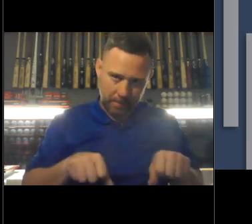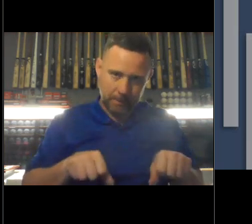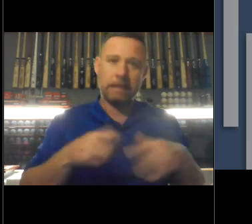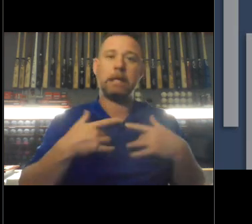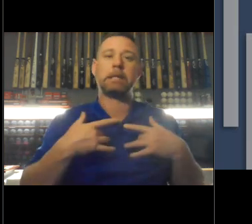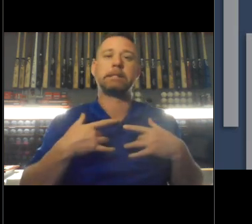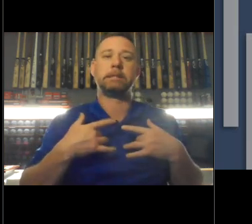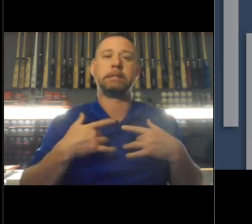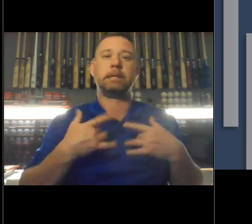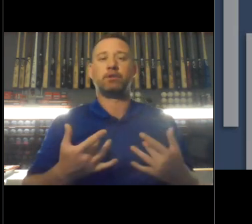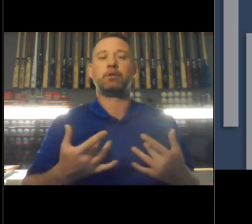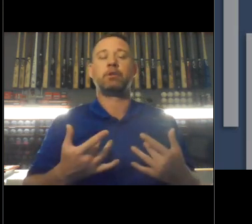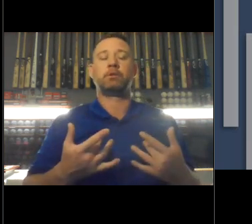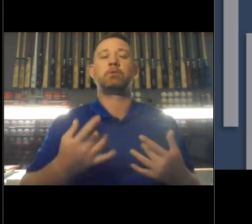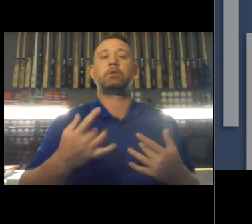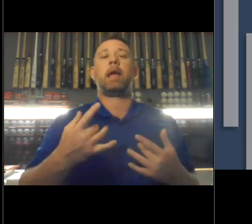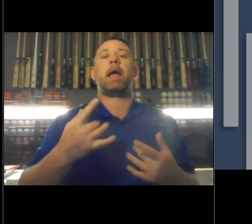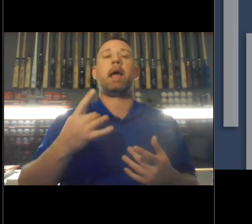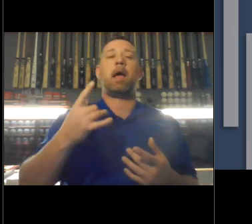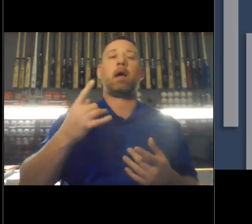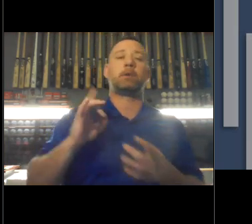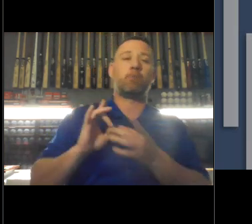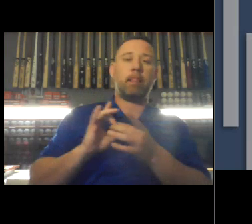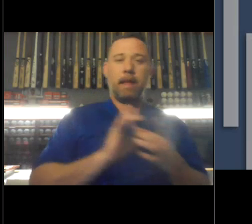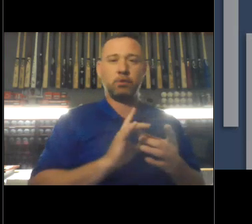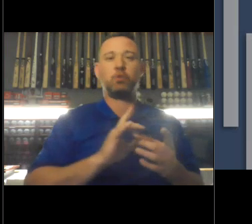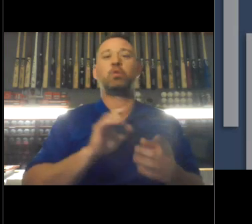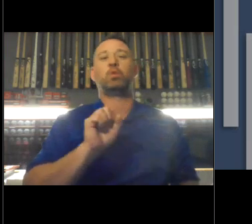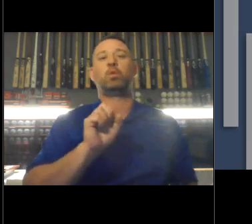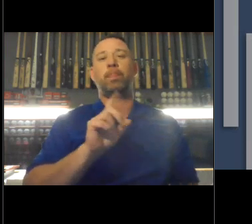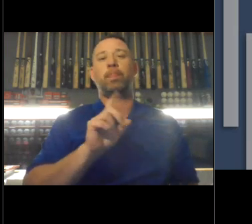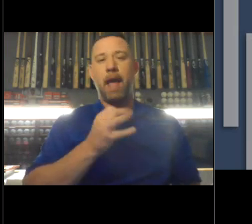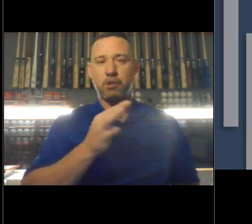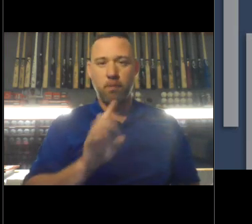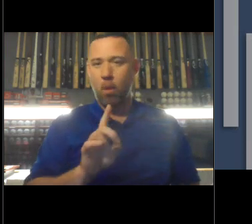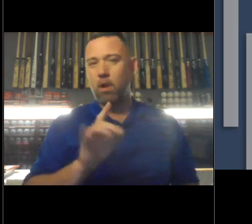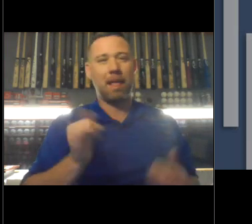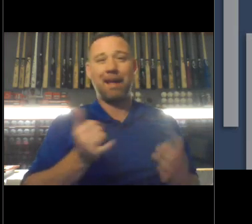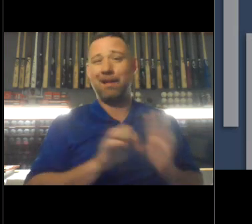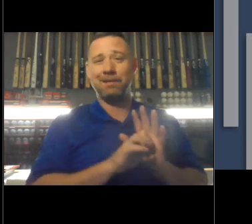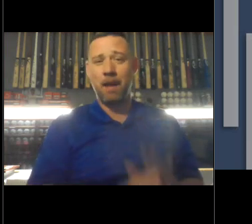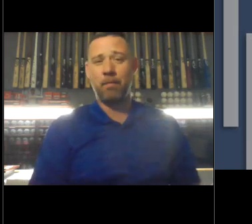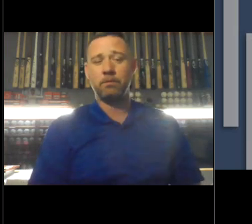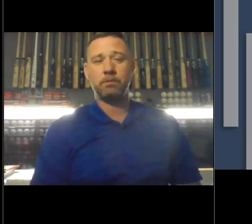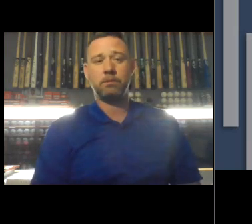considerations as it pertains to the dashboard? Like, do you have any examples?